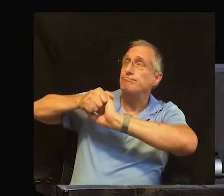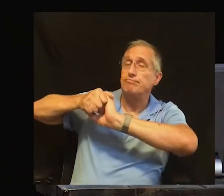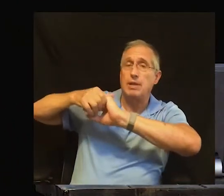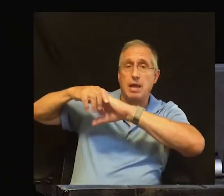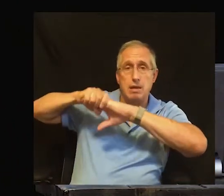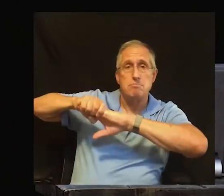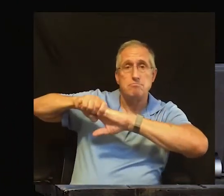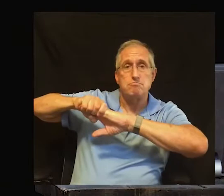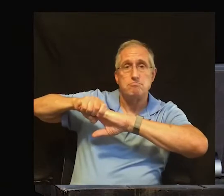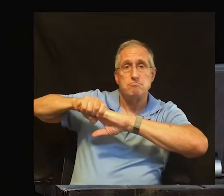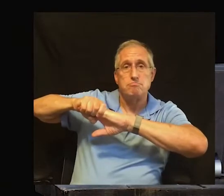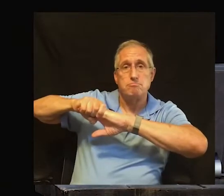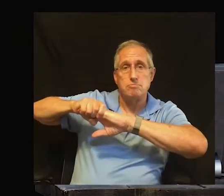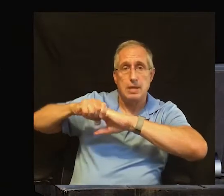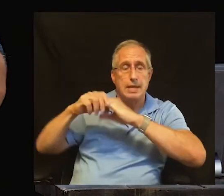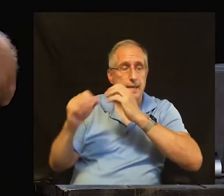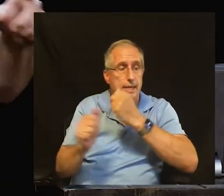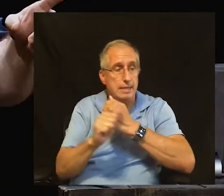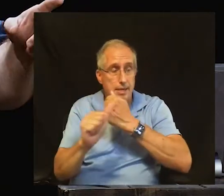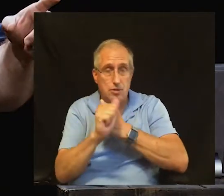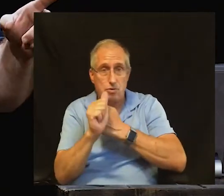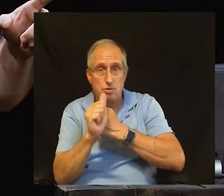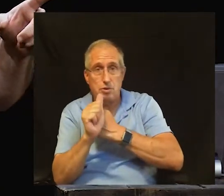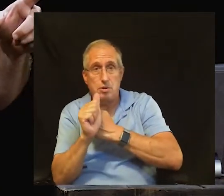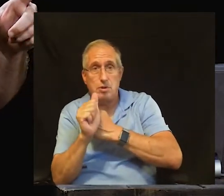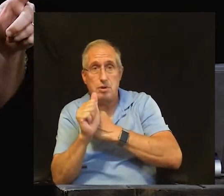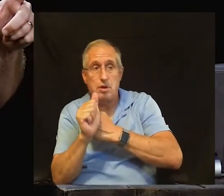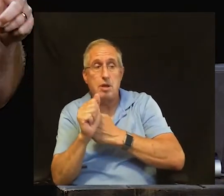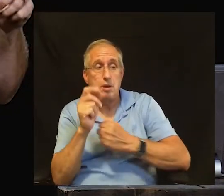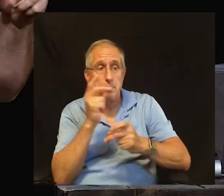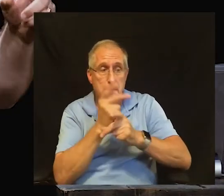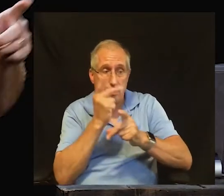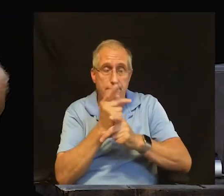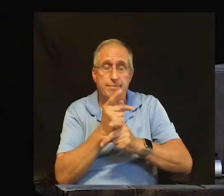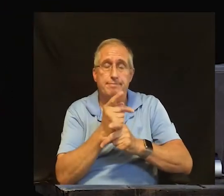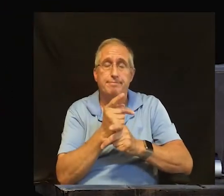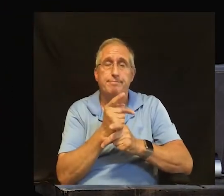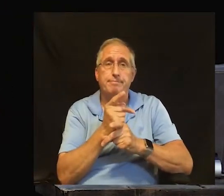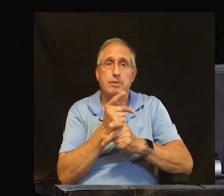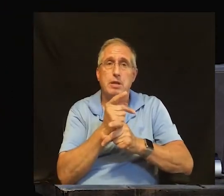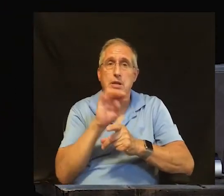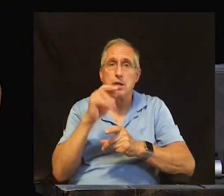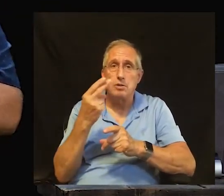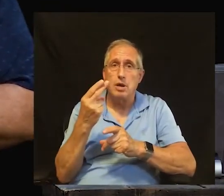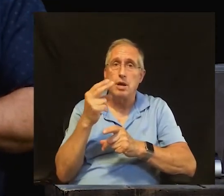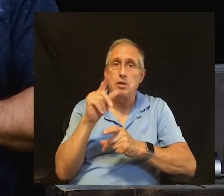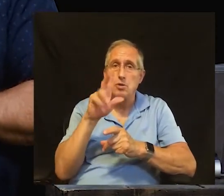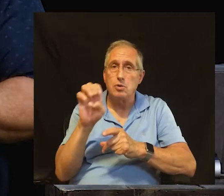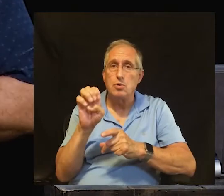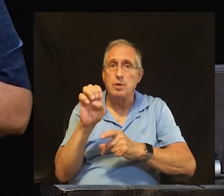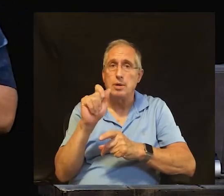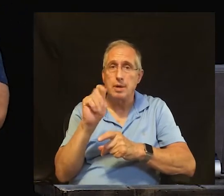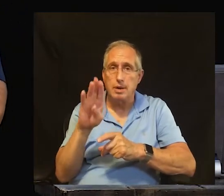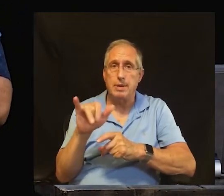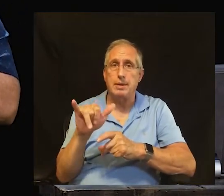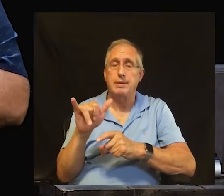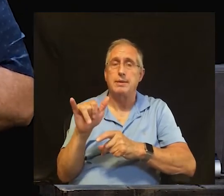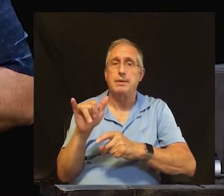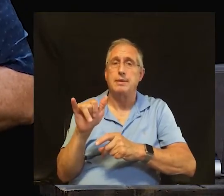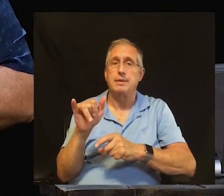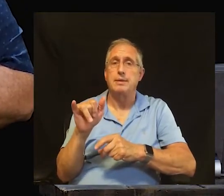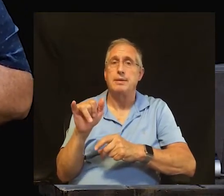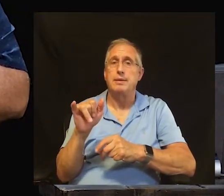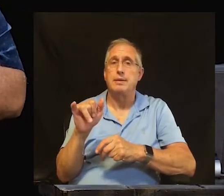it. There's danger. You gotta be careful. Joshua, Luke,